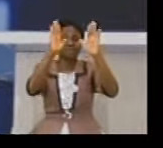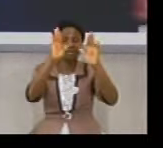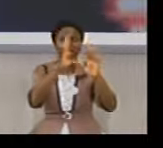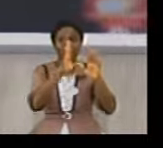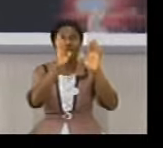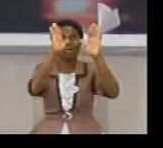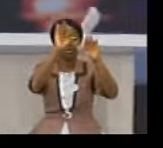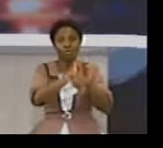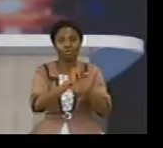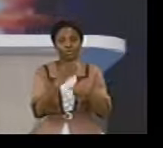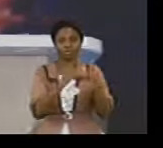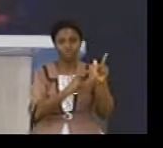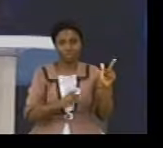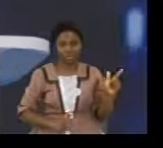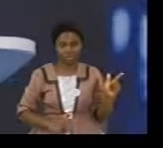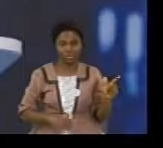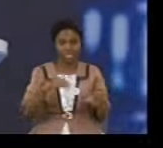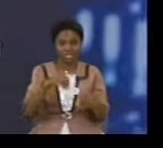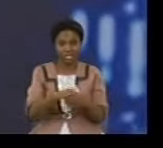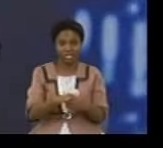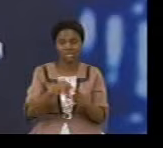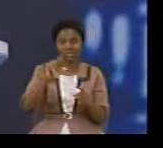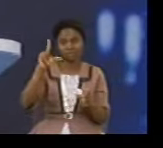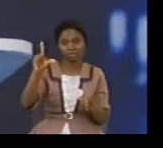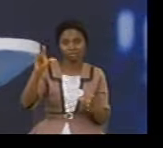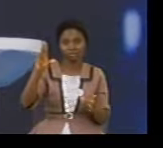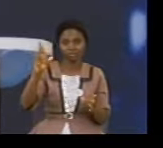In Luke chapter 19,